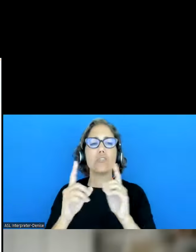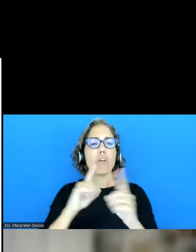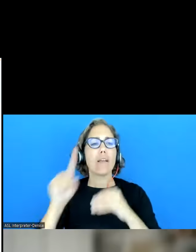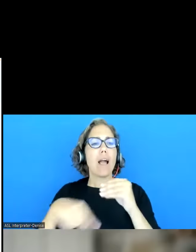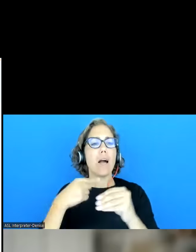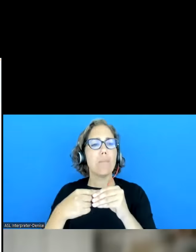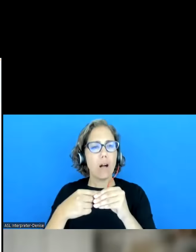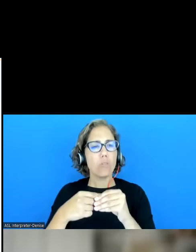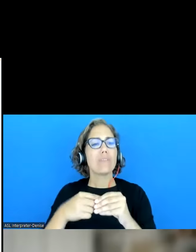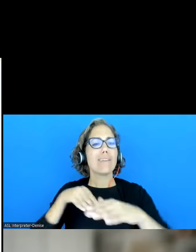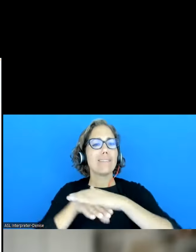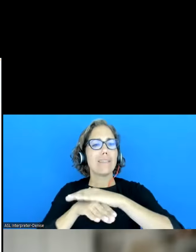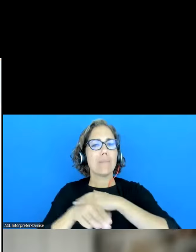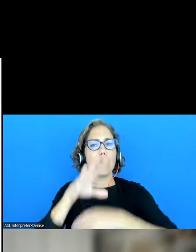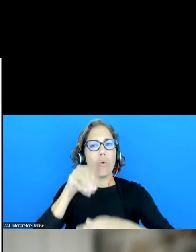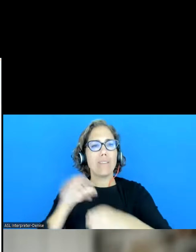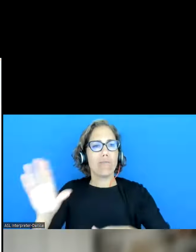within your organization.